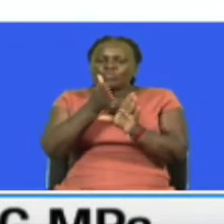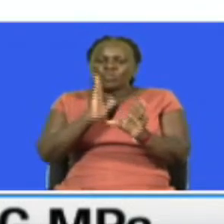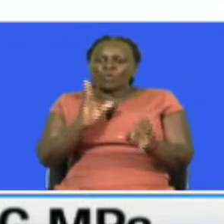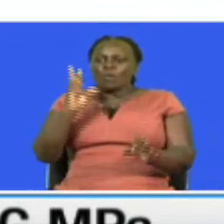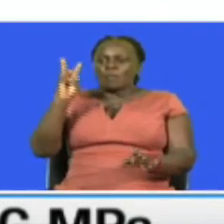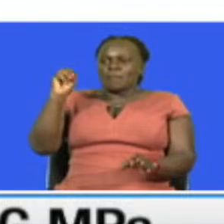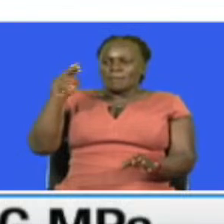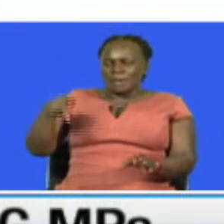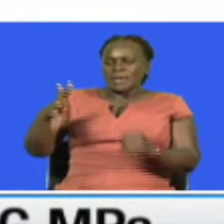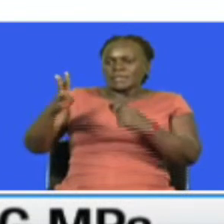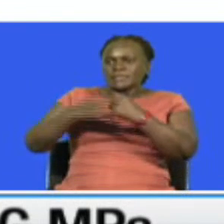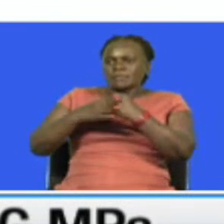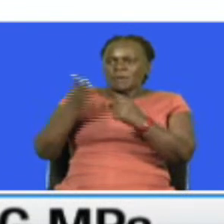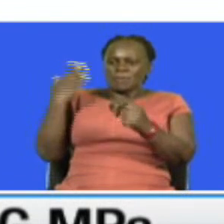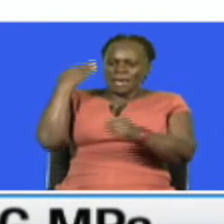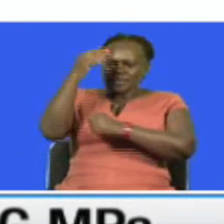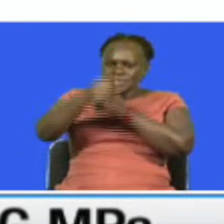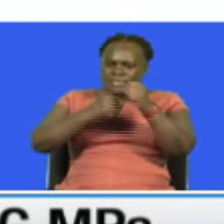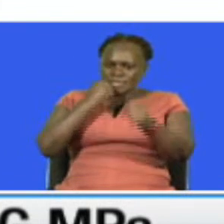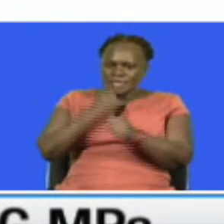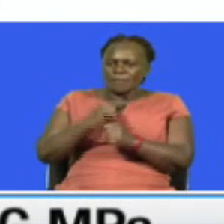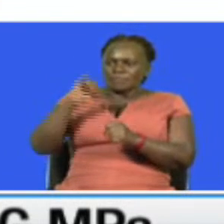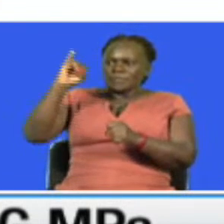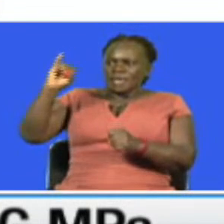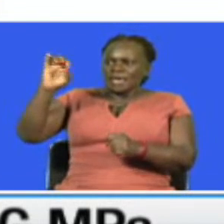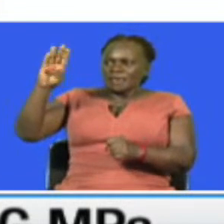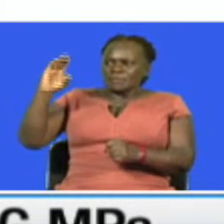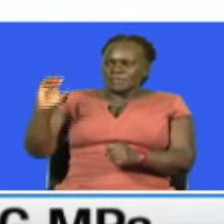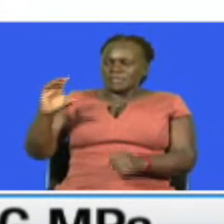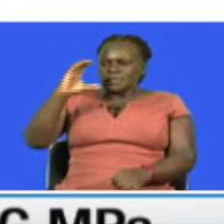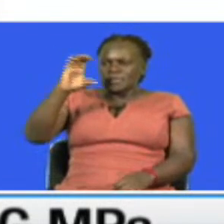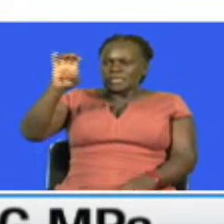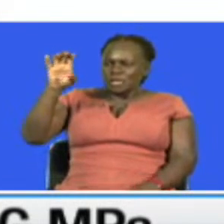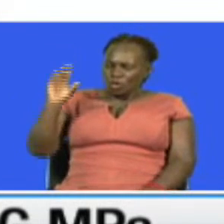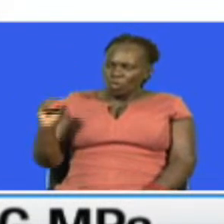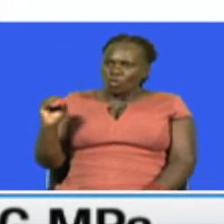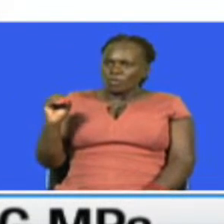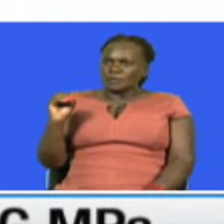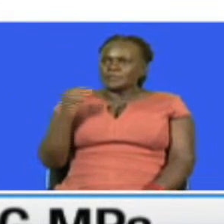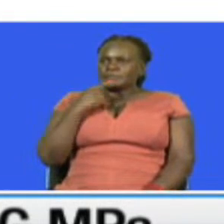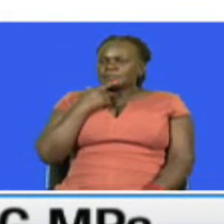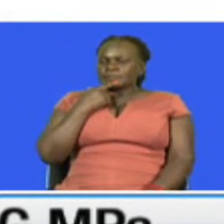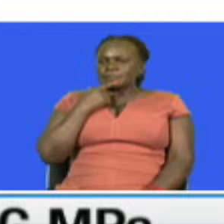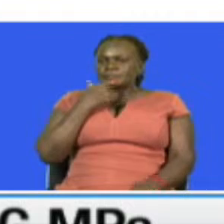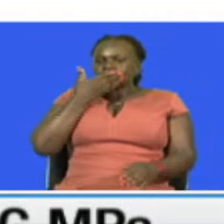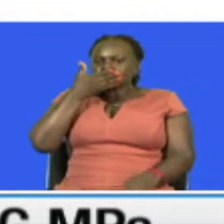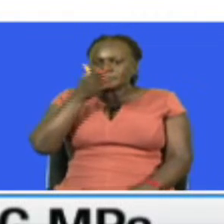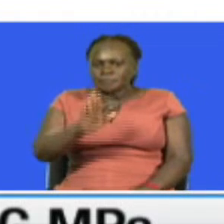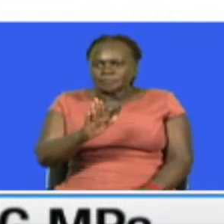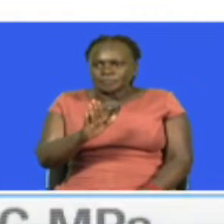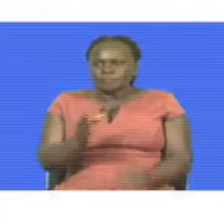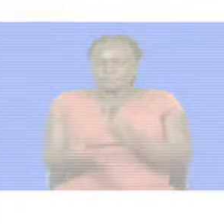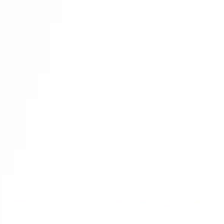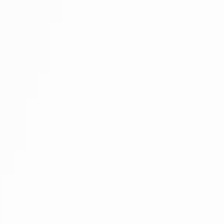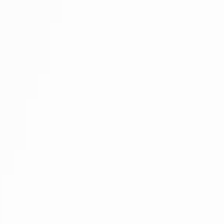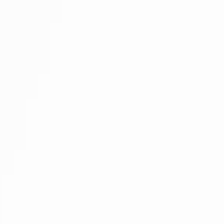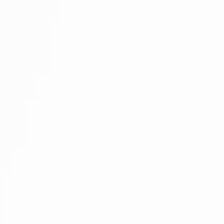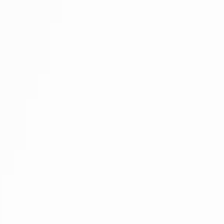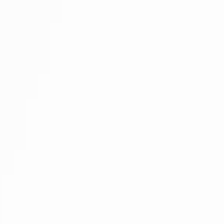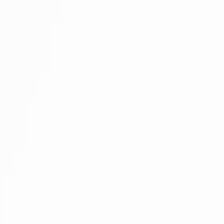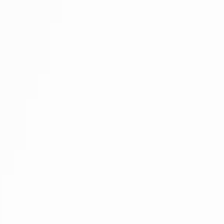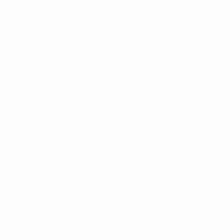members. In September last year, IEBC CEO Marjan Hussein Marjan, in a response to clarification sought